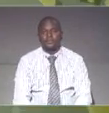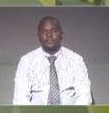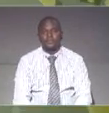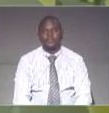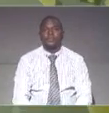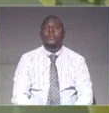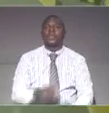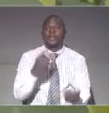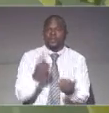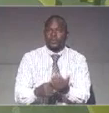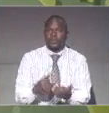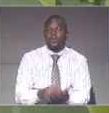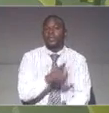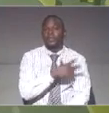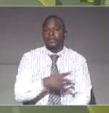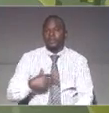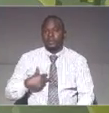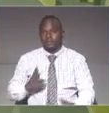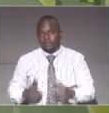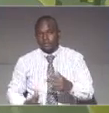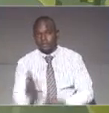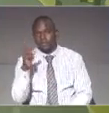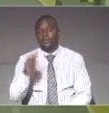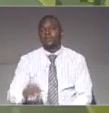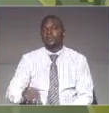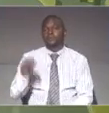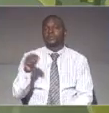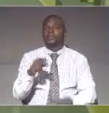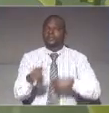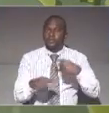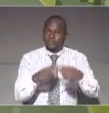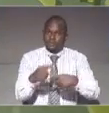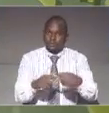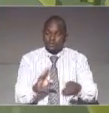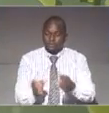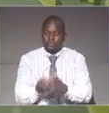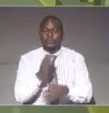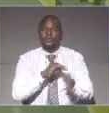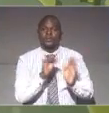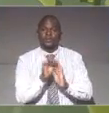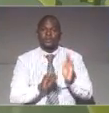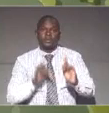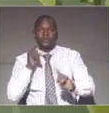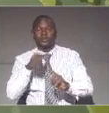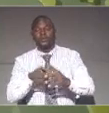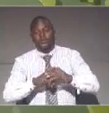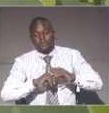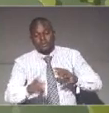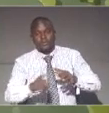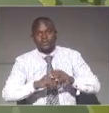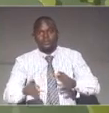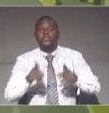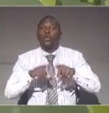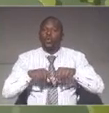Meanwhile, Uganda and Denmark have launched the Northern Uganda Resilience Initiative program aimed at supporting refugees and